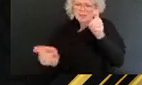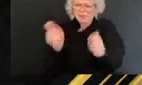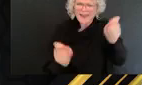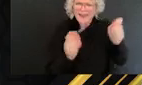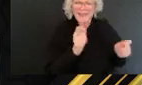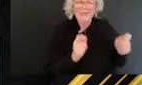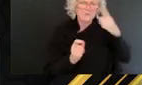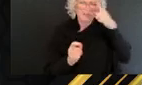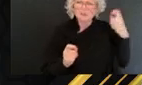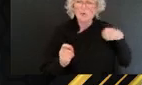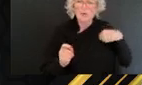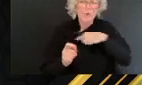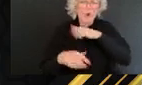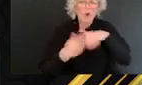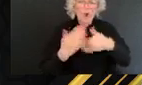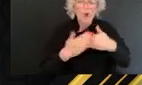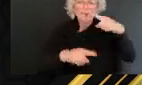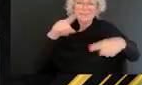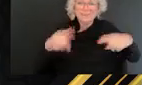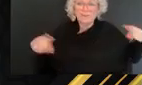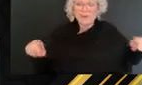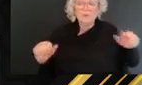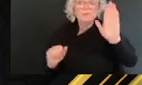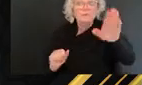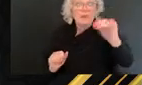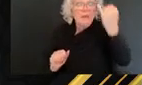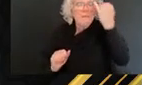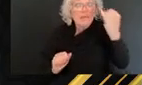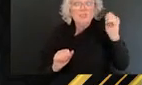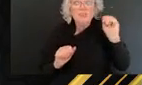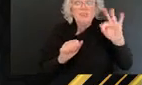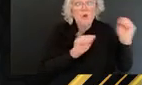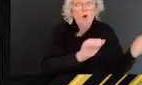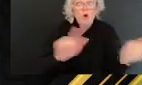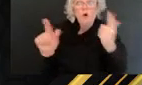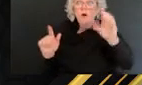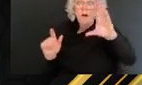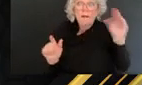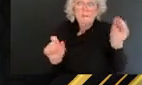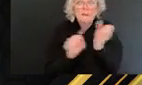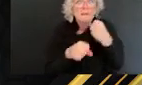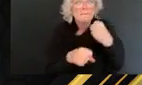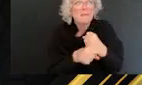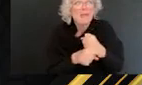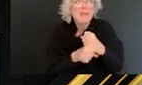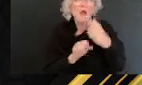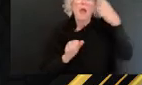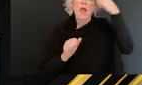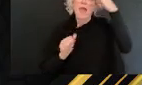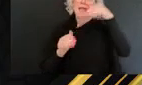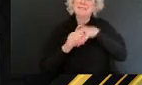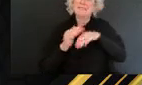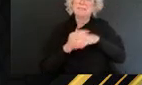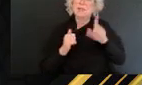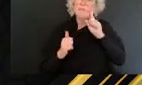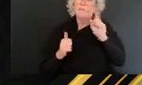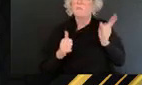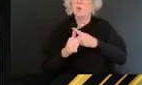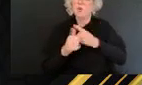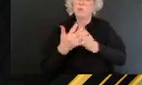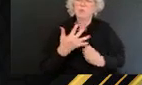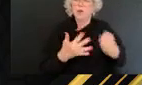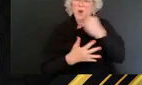us. Imagine the possibilities if all companies made accessibility a first thought, a